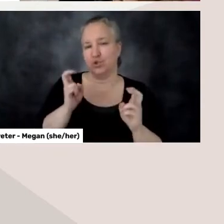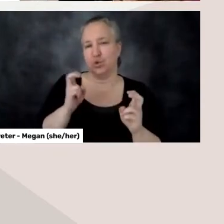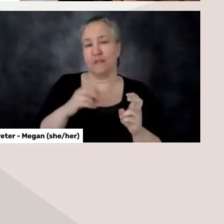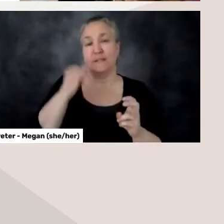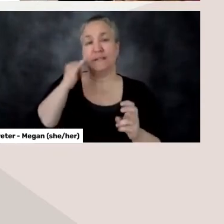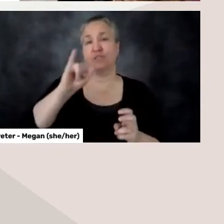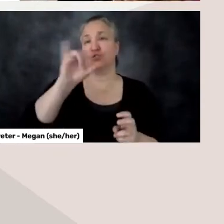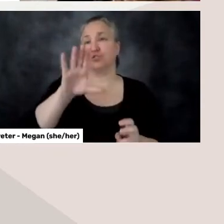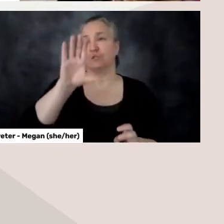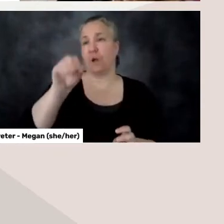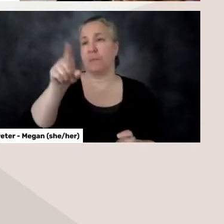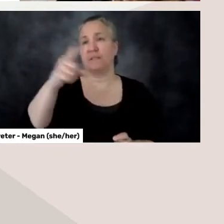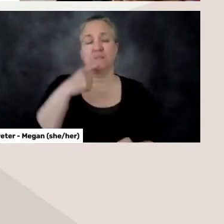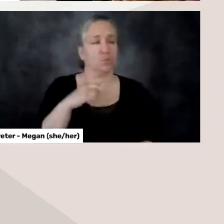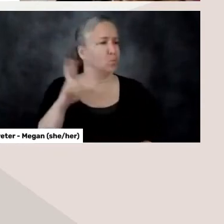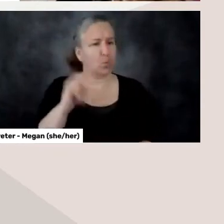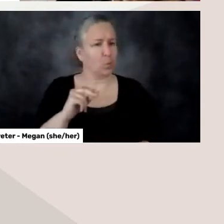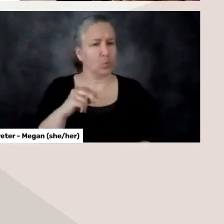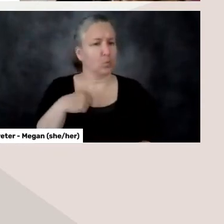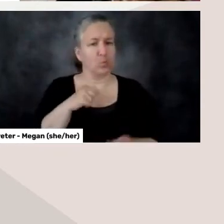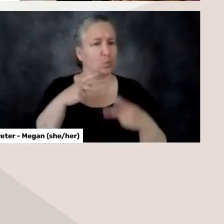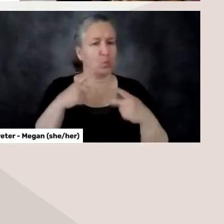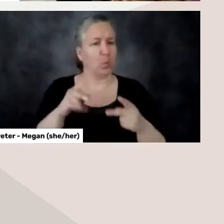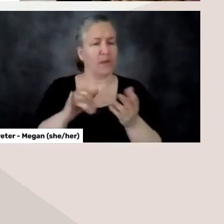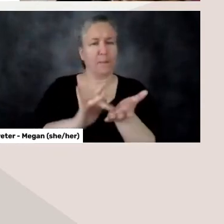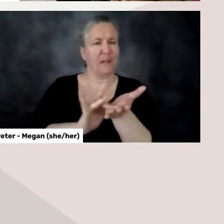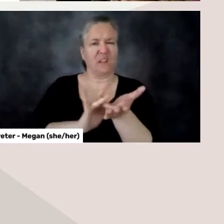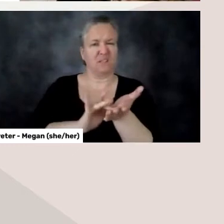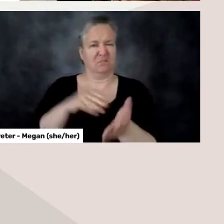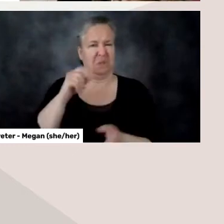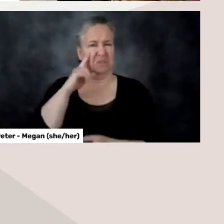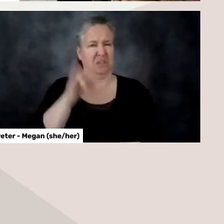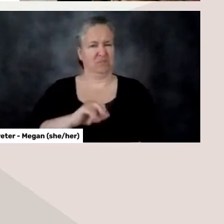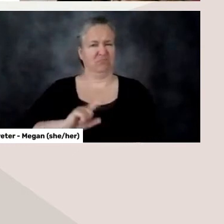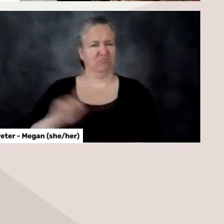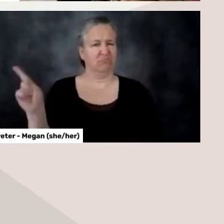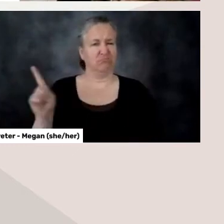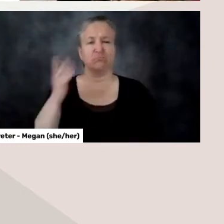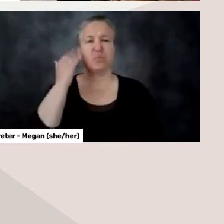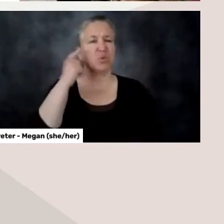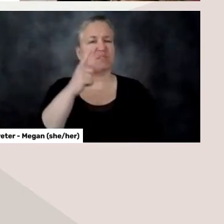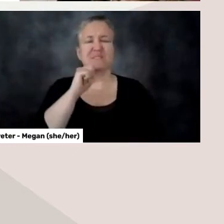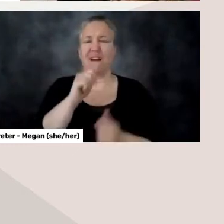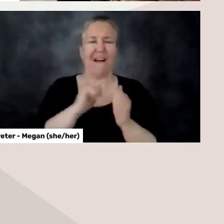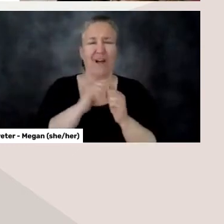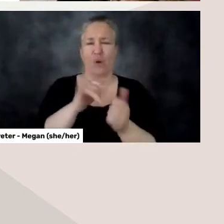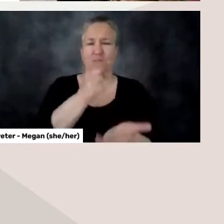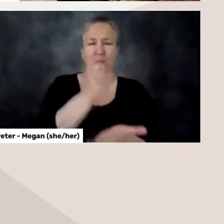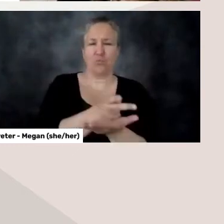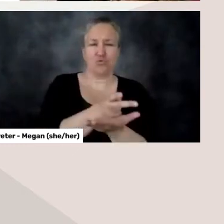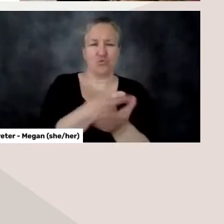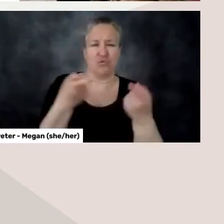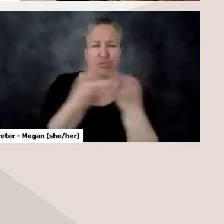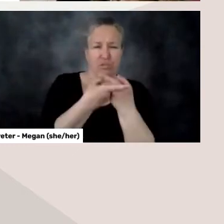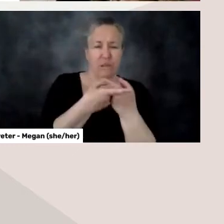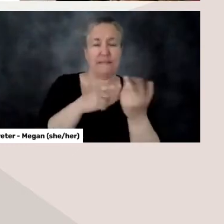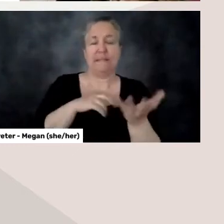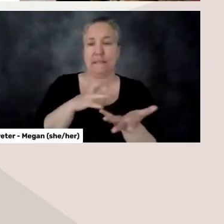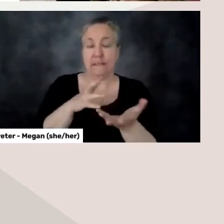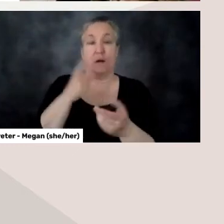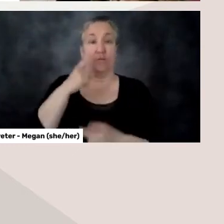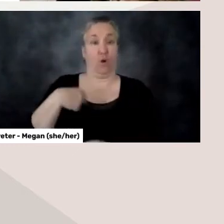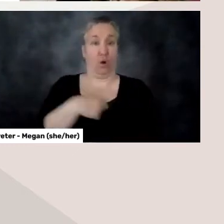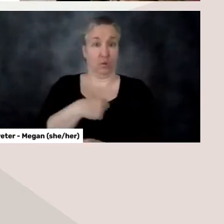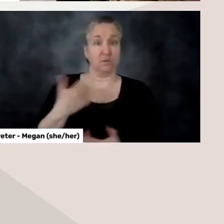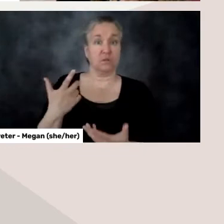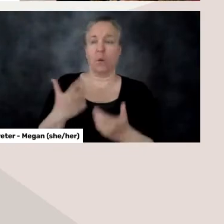insurance company says, no, we're not going to allow this we're not going to pay for this medication because that's not how it was approved. But for us,